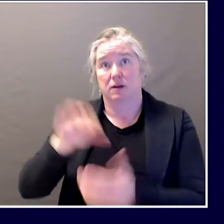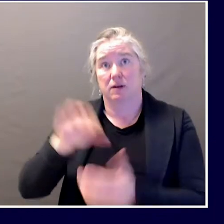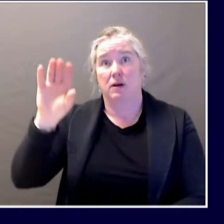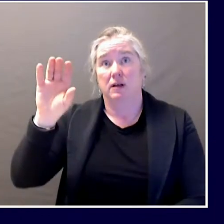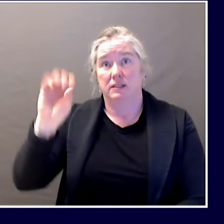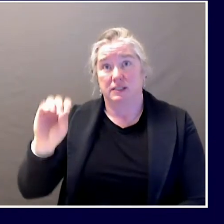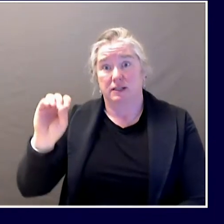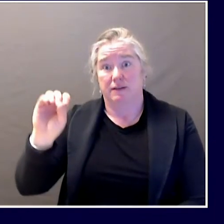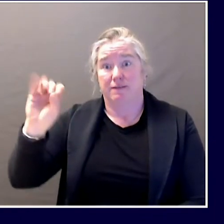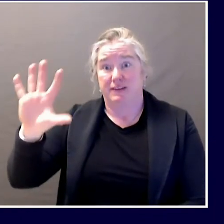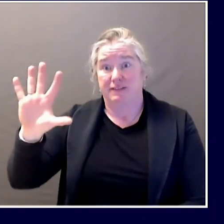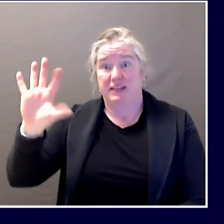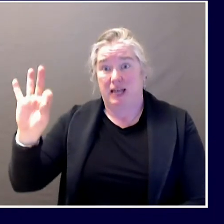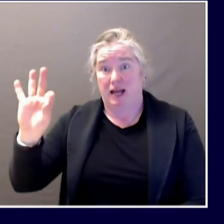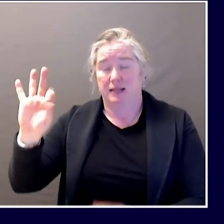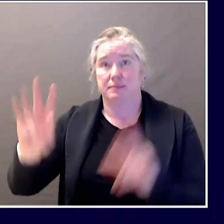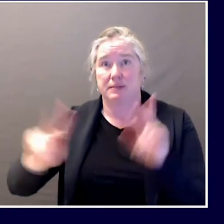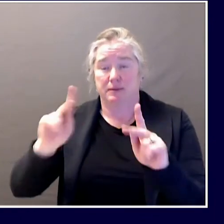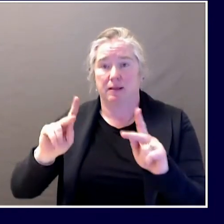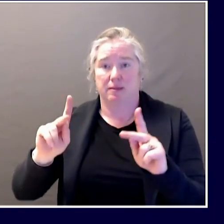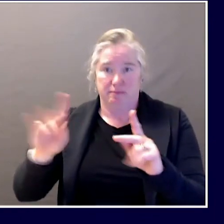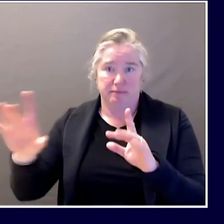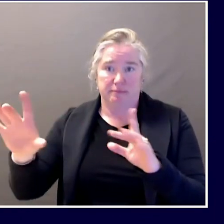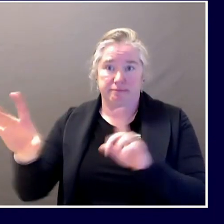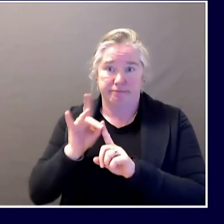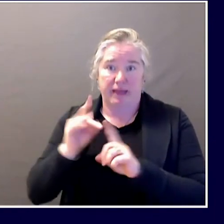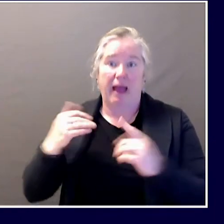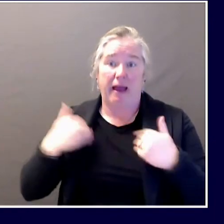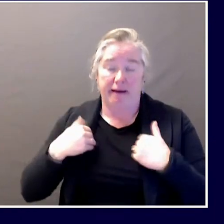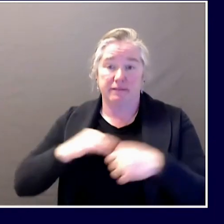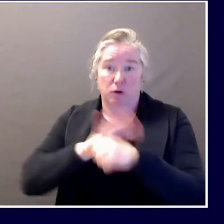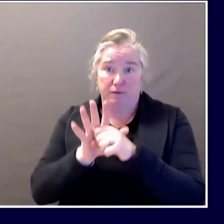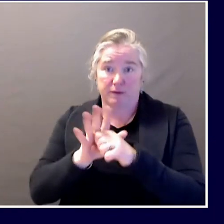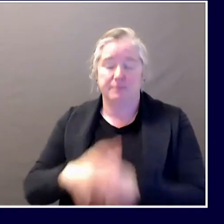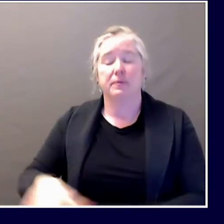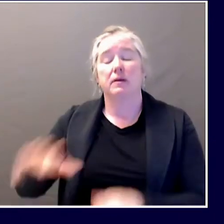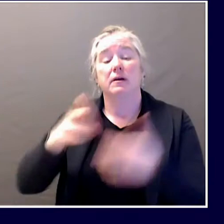46,059 cases of COVID-19. Of those,